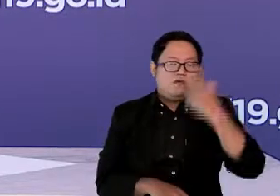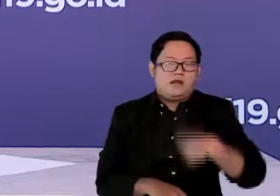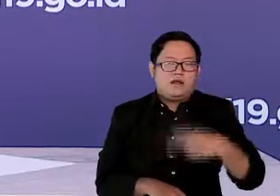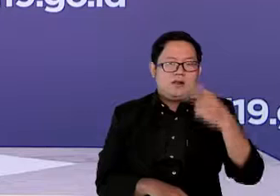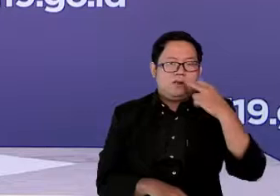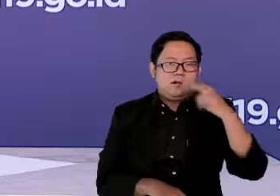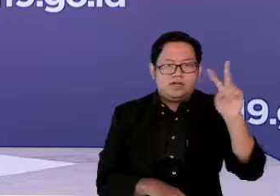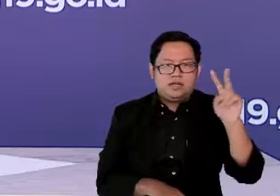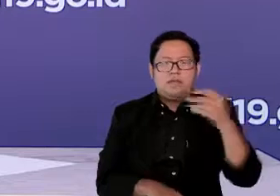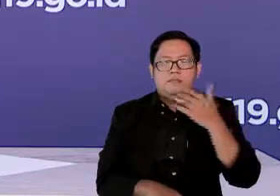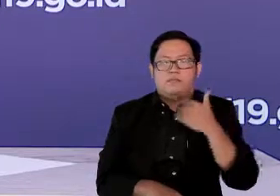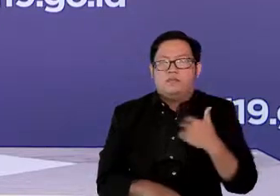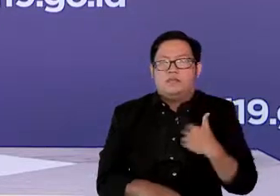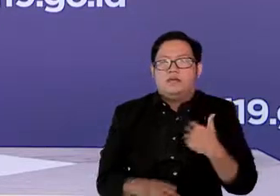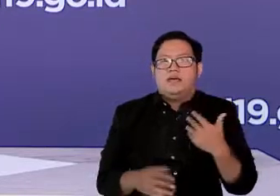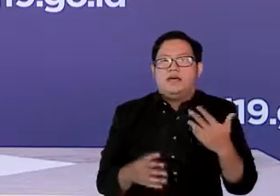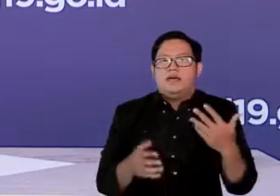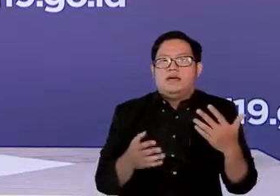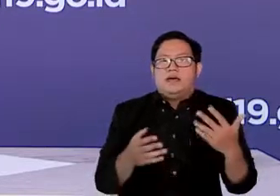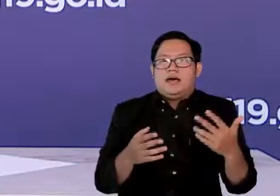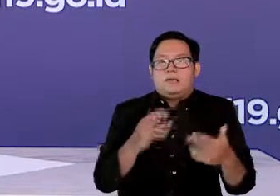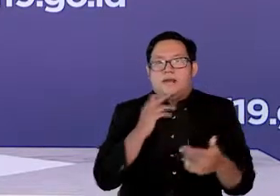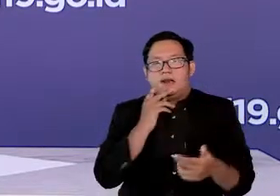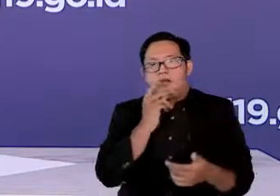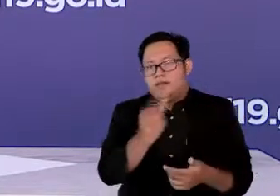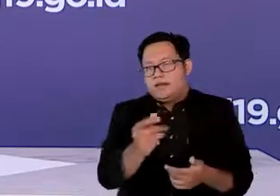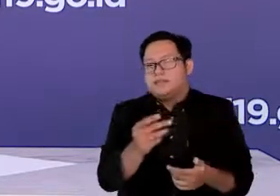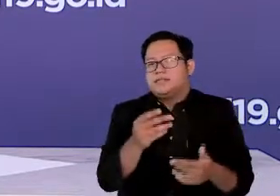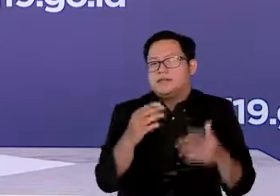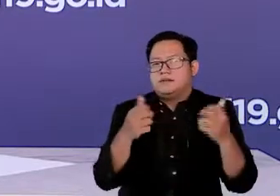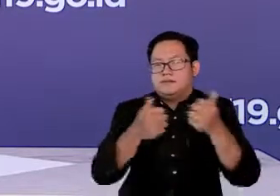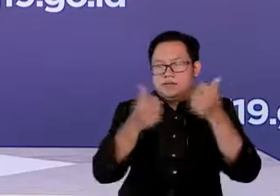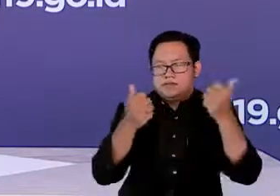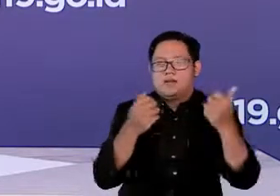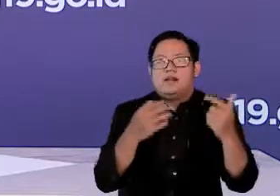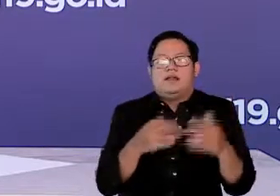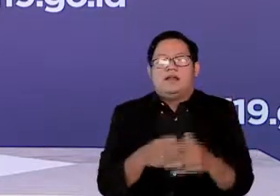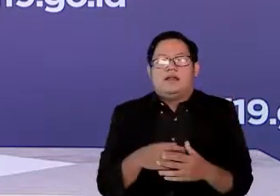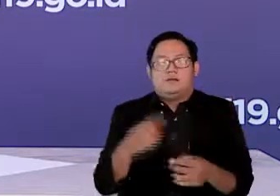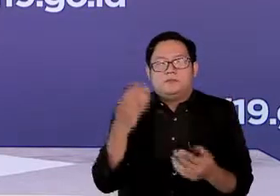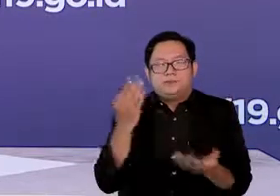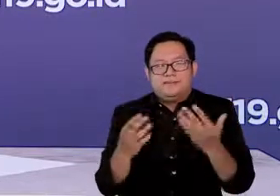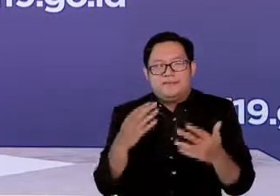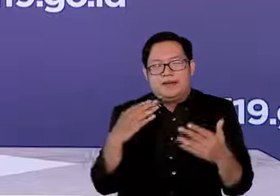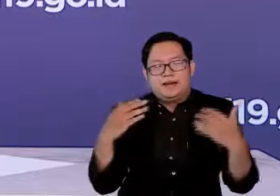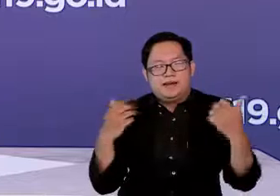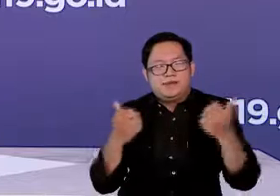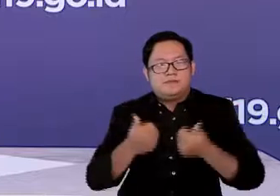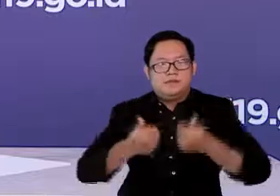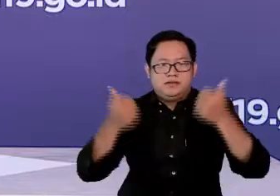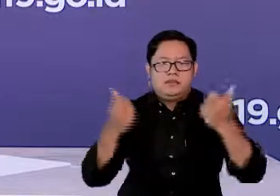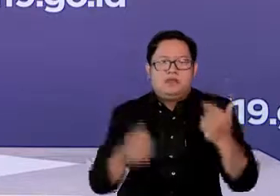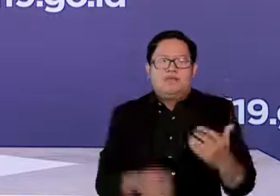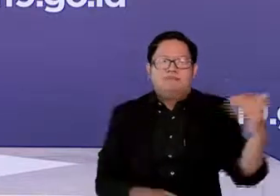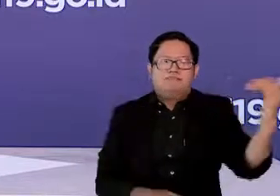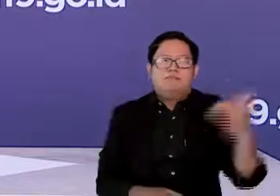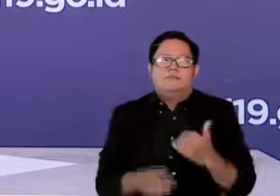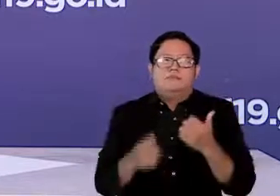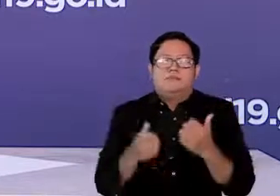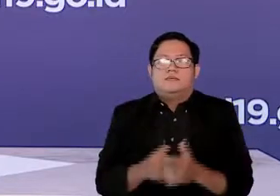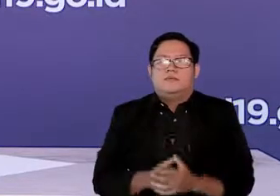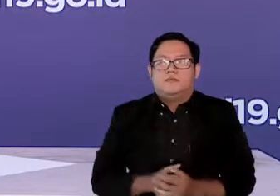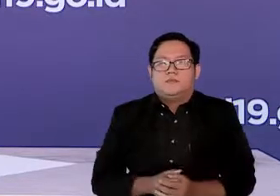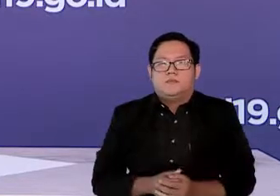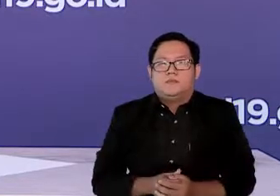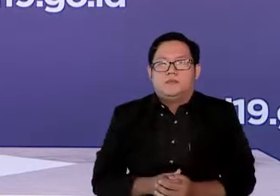receive special considerations and permission in writing from special ministries or institutions. Regarding